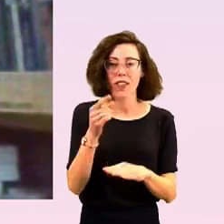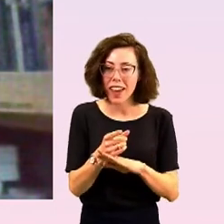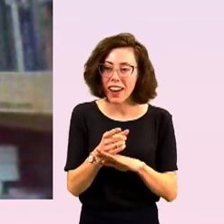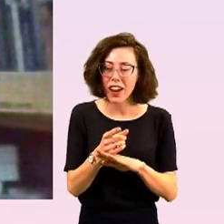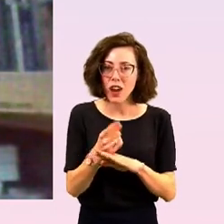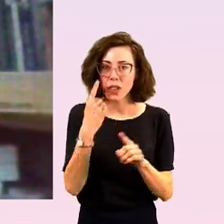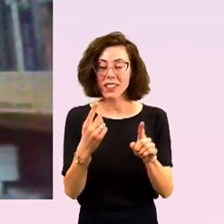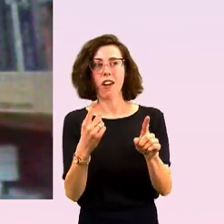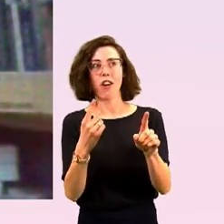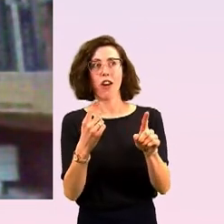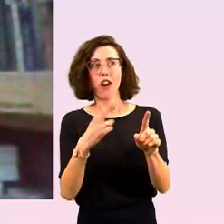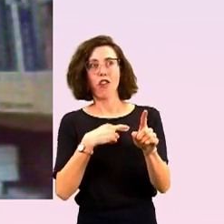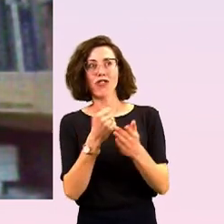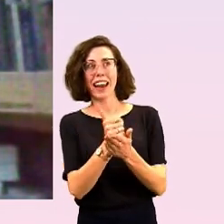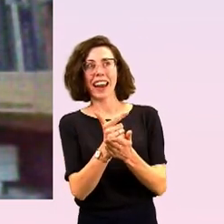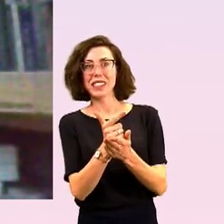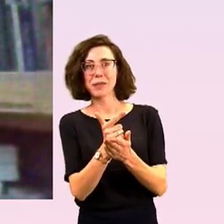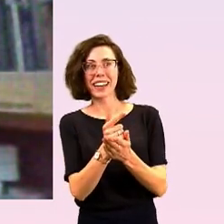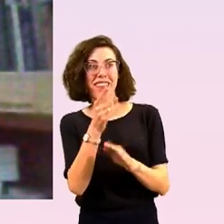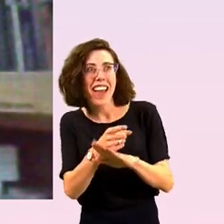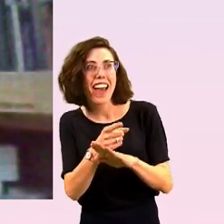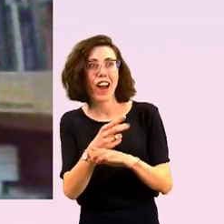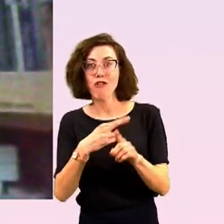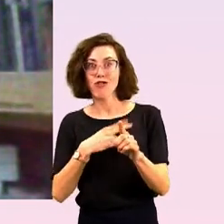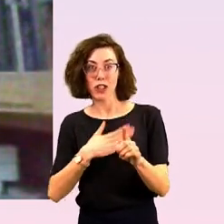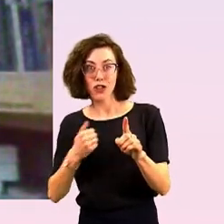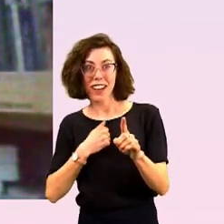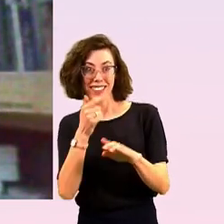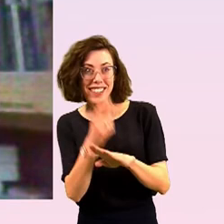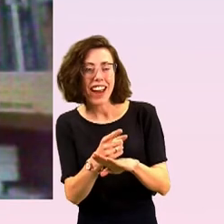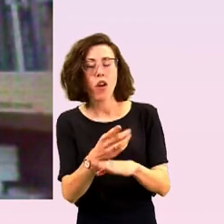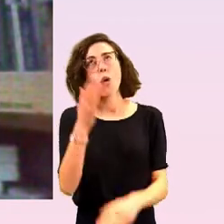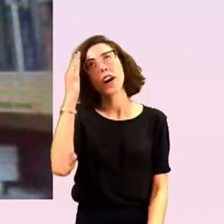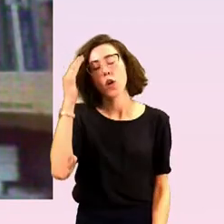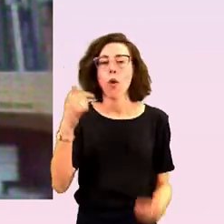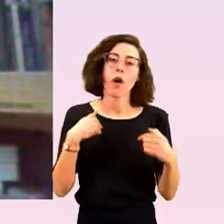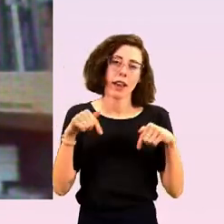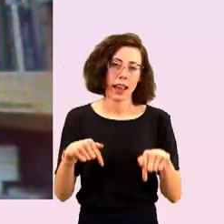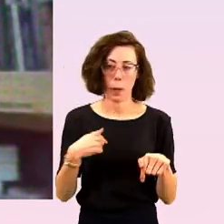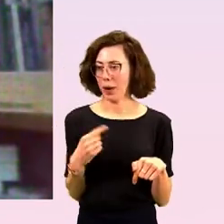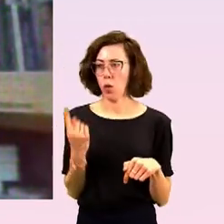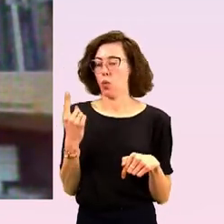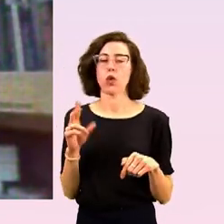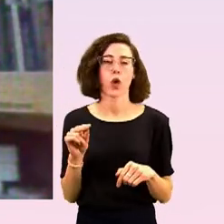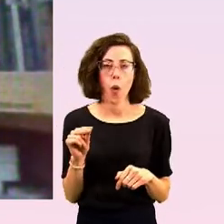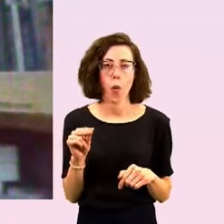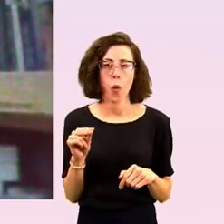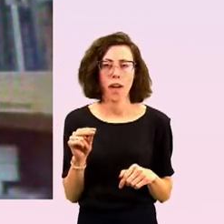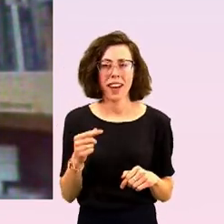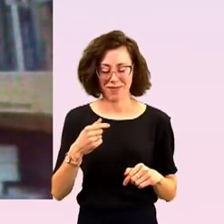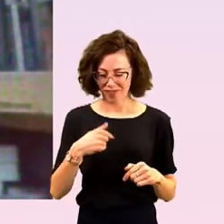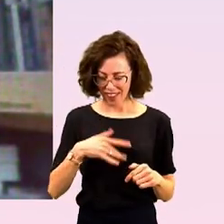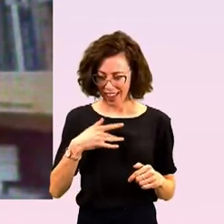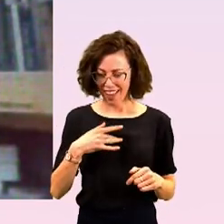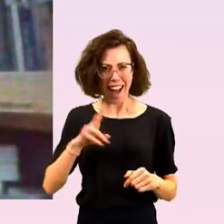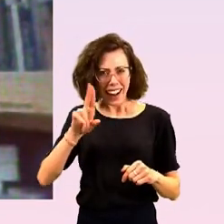real lesbians, gays, bis and trans at the induction. And they knew then that if they wanted to, when they were ready, they could come to us and approach us.